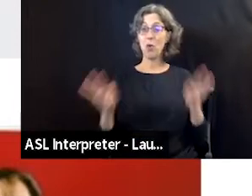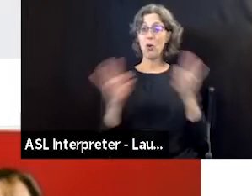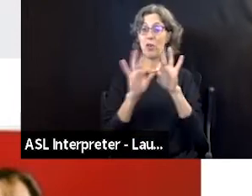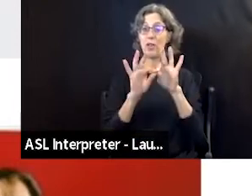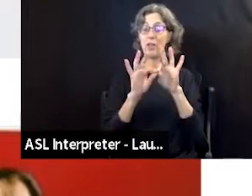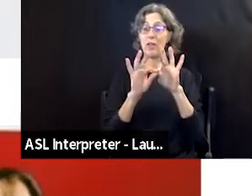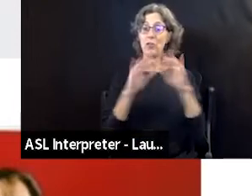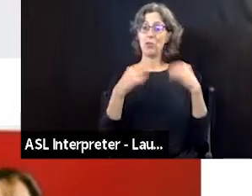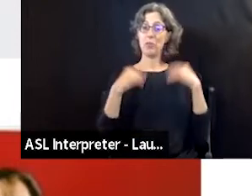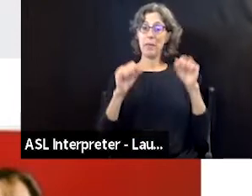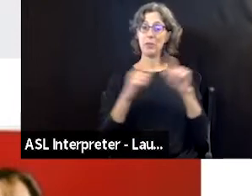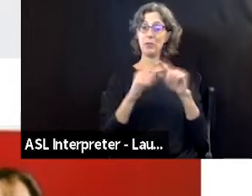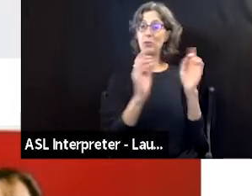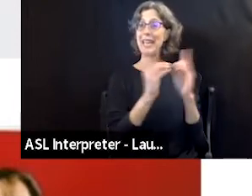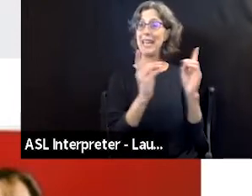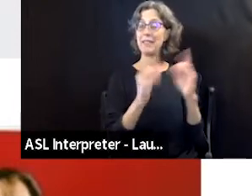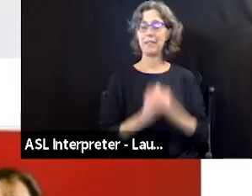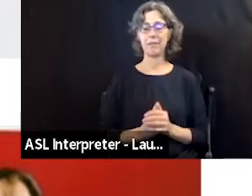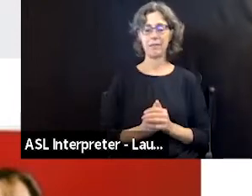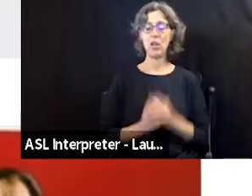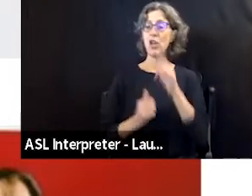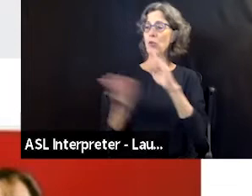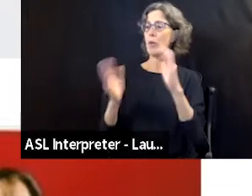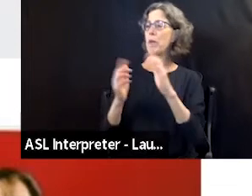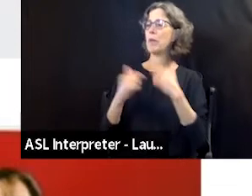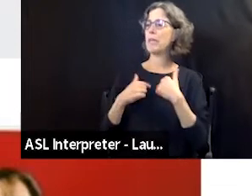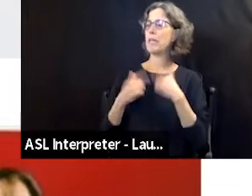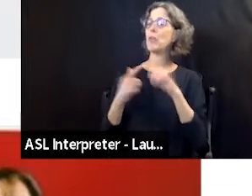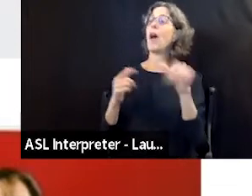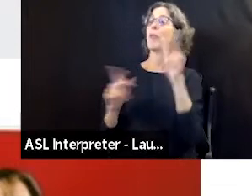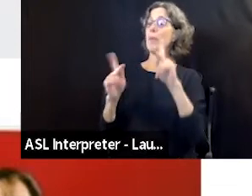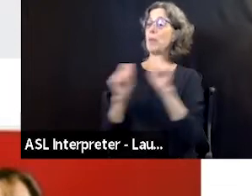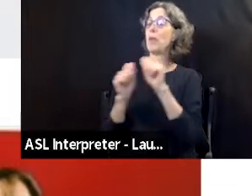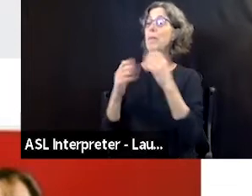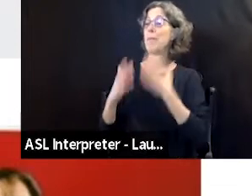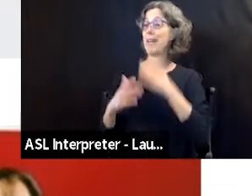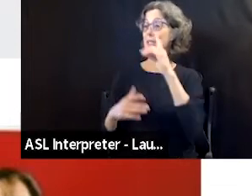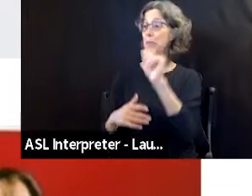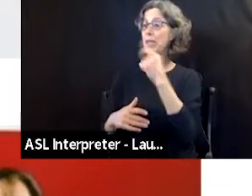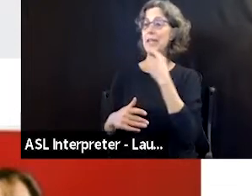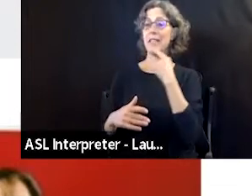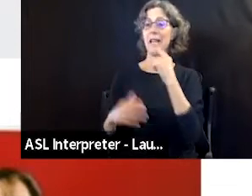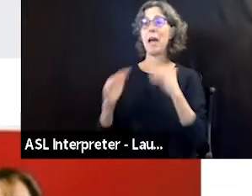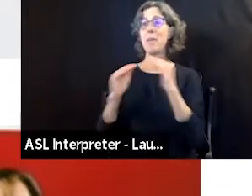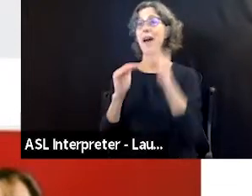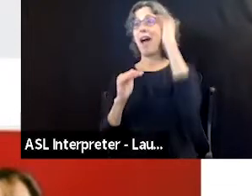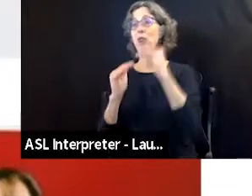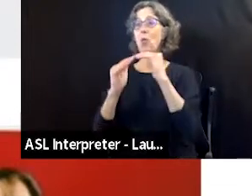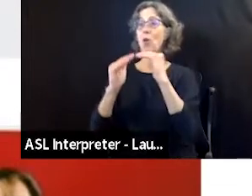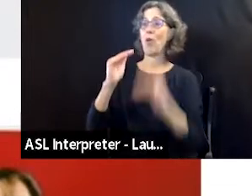dating. You compare me to other people with my disability and tell me I am higher or lower functioning.